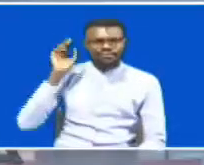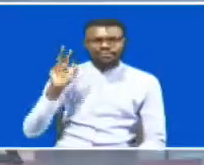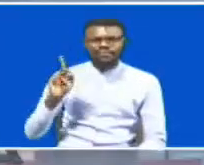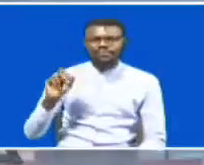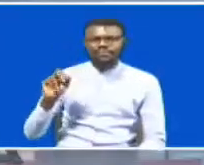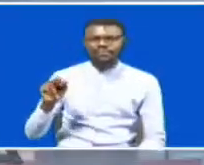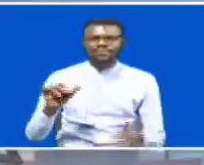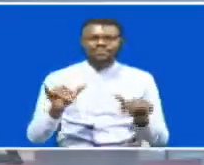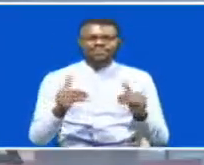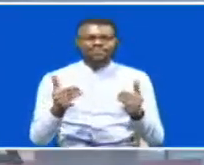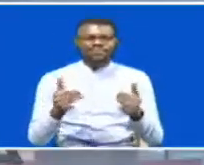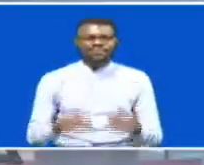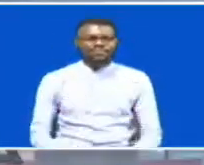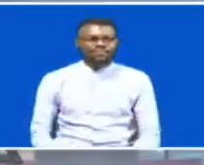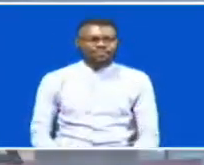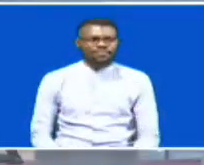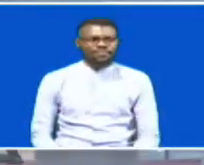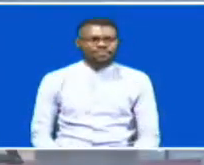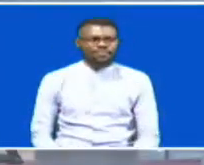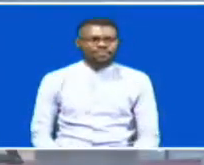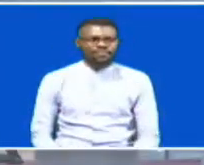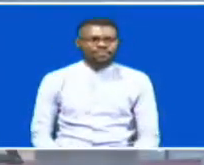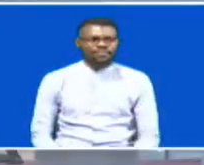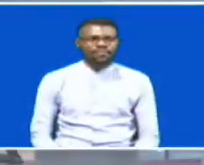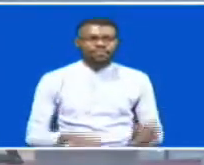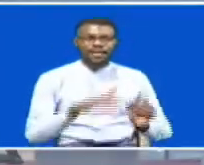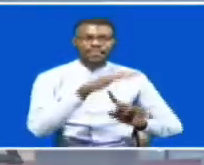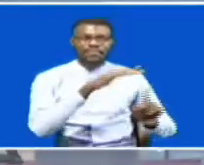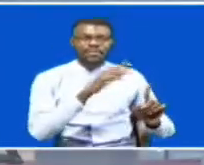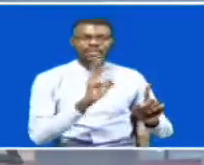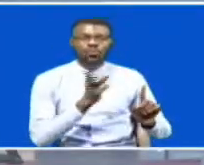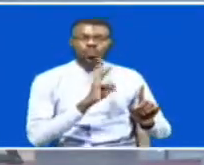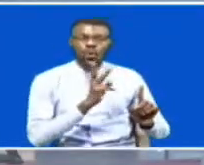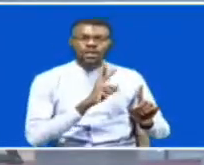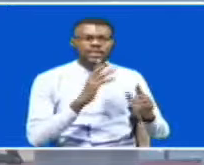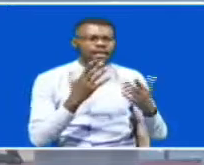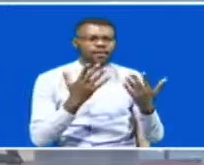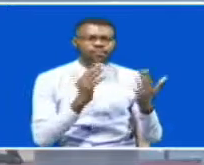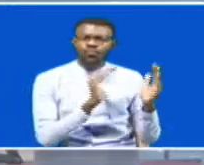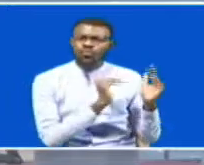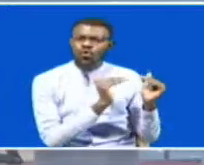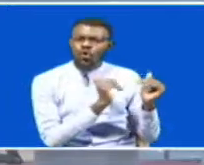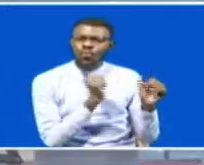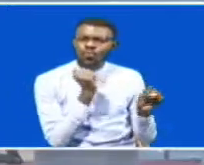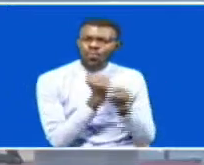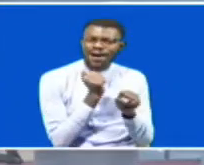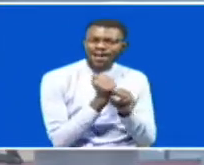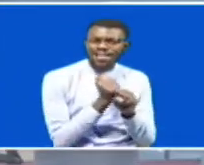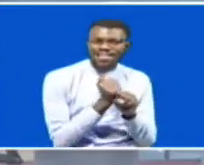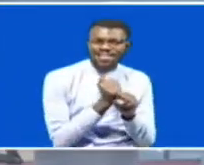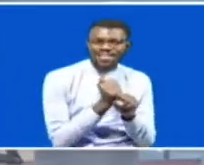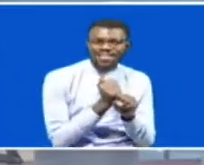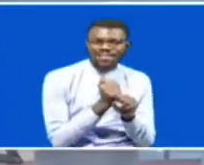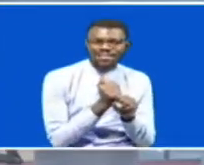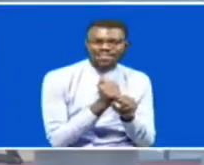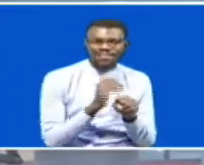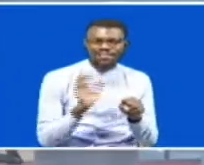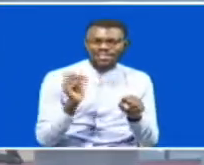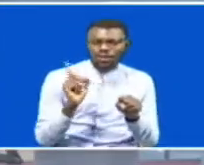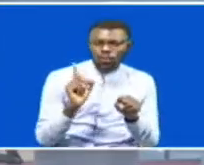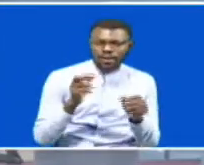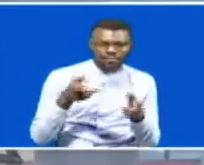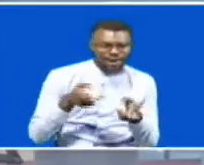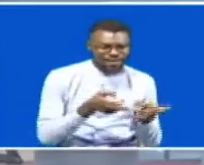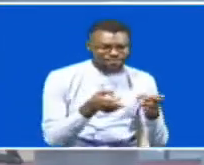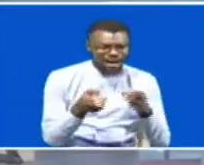Down Kariuki End. The Ministry of Water and Sanitation now hopes to complete a cleanup exercise of the heavily polluted Nairobi River